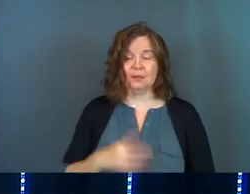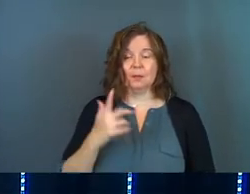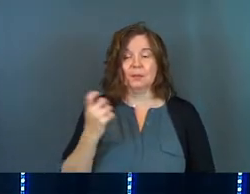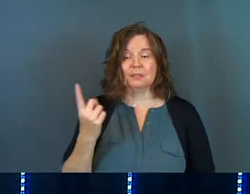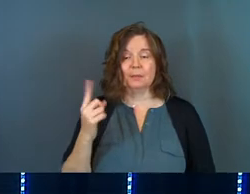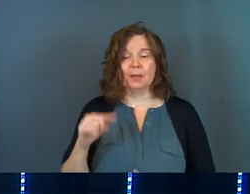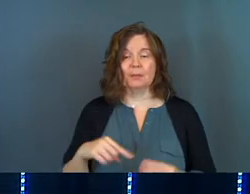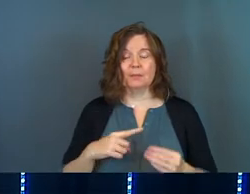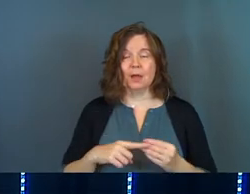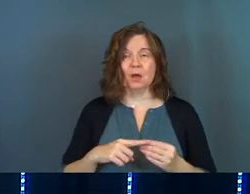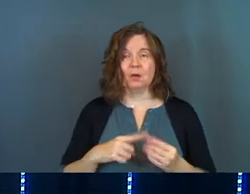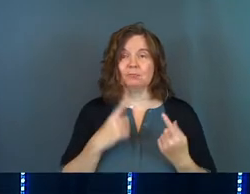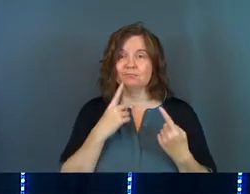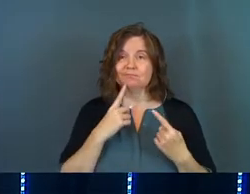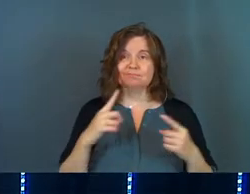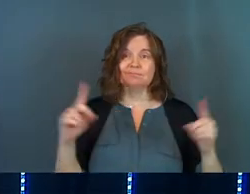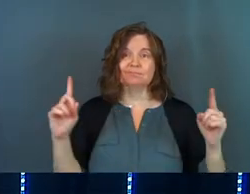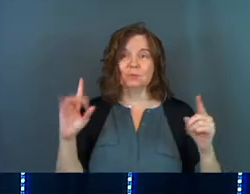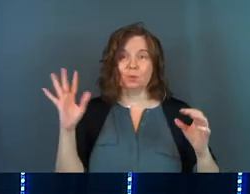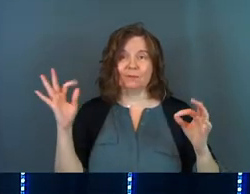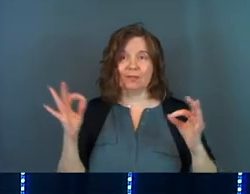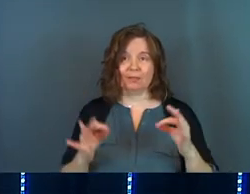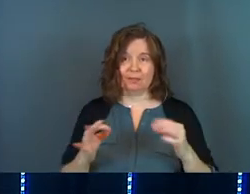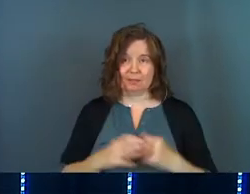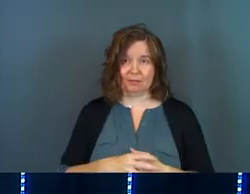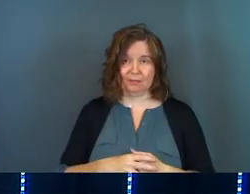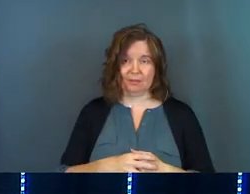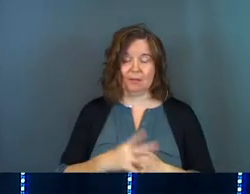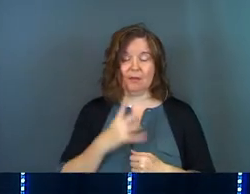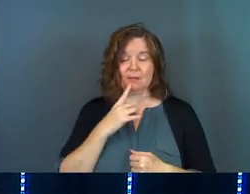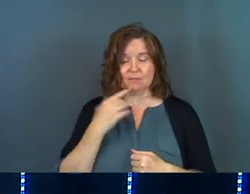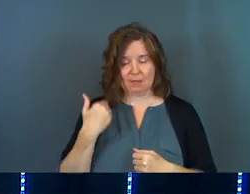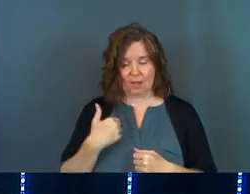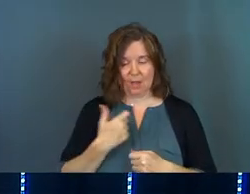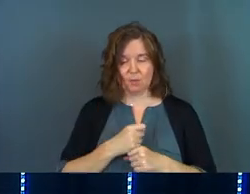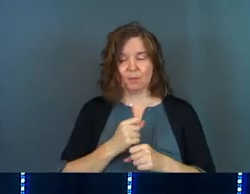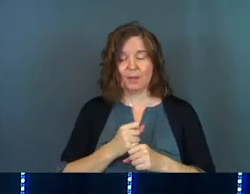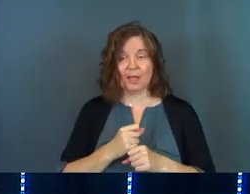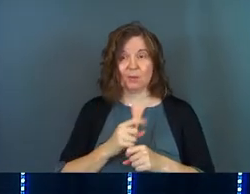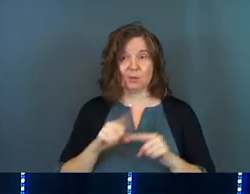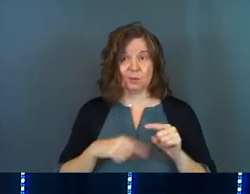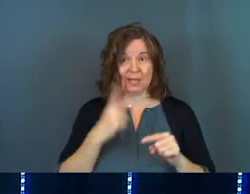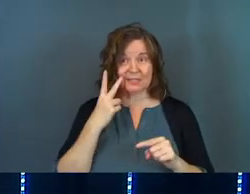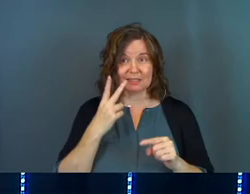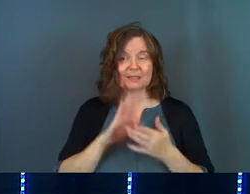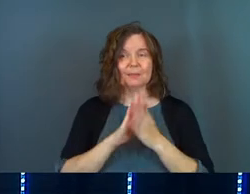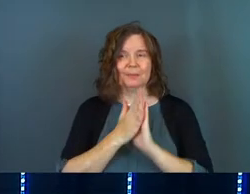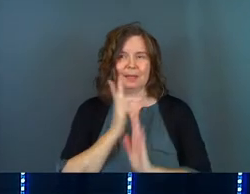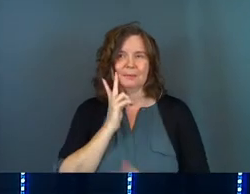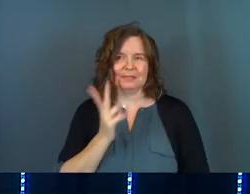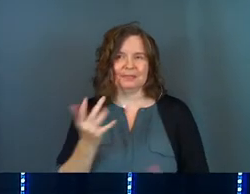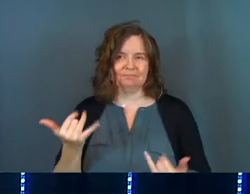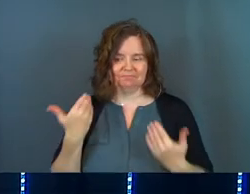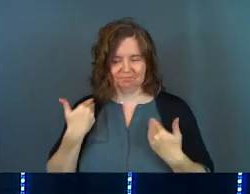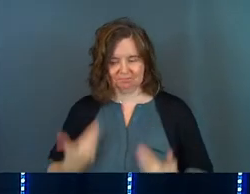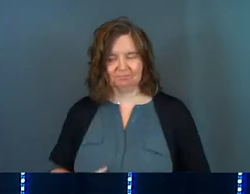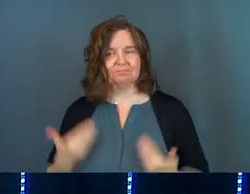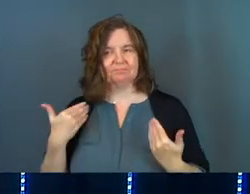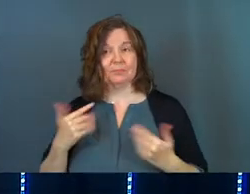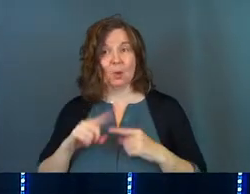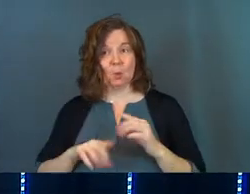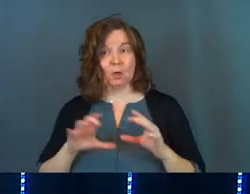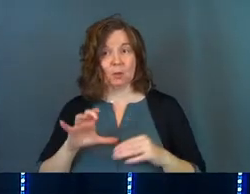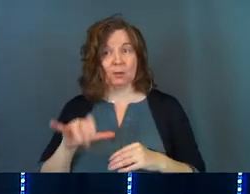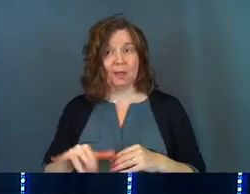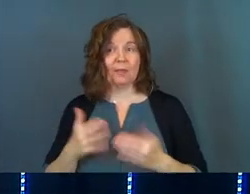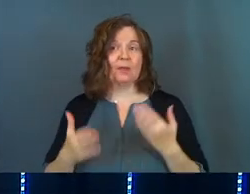Because there's something about going public with your faith and saying, I'll make what's invisible visible. And when I